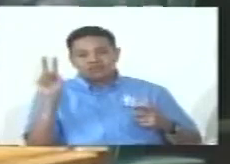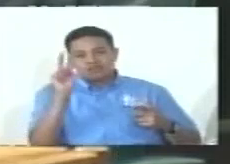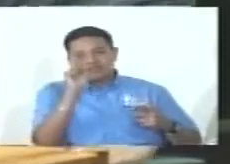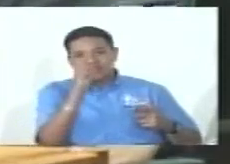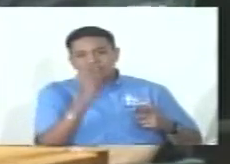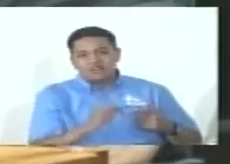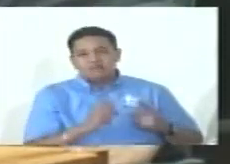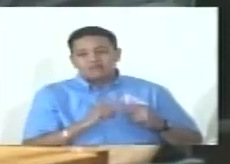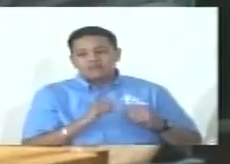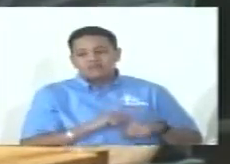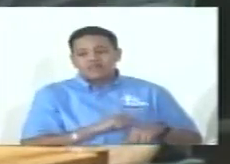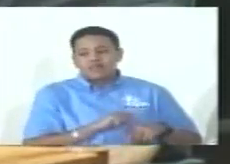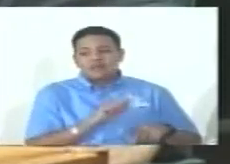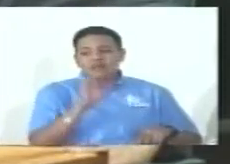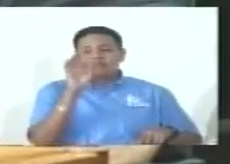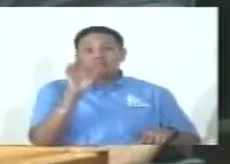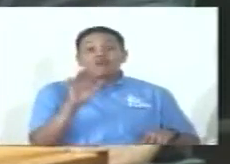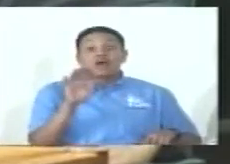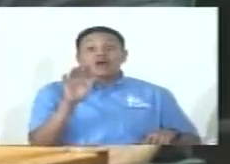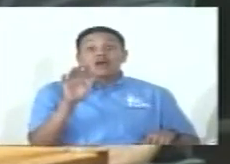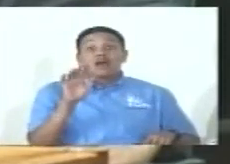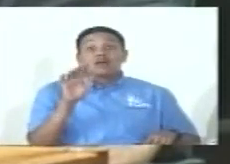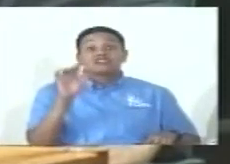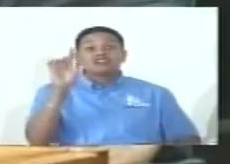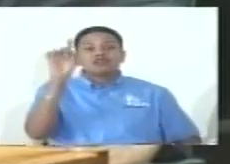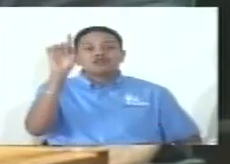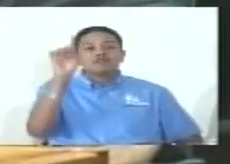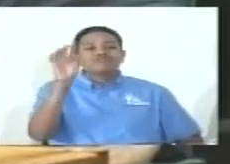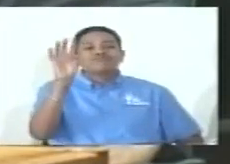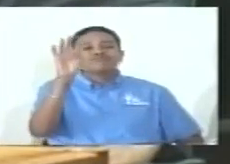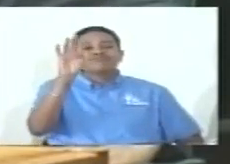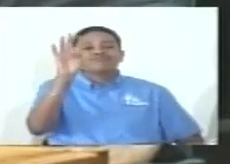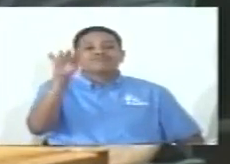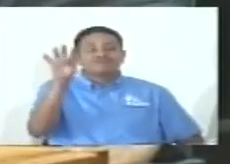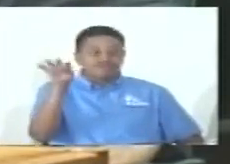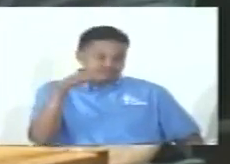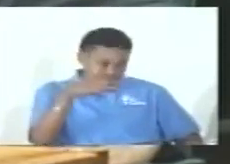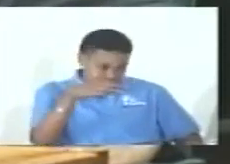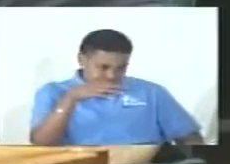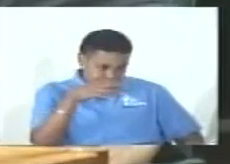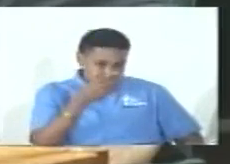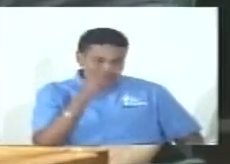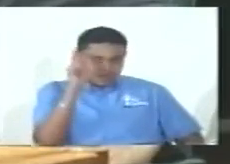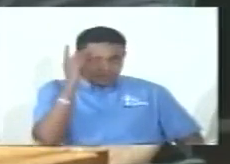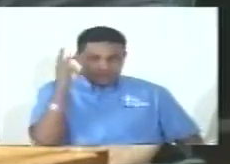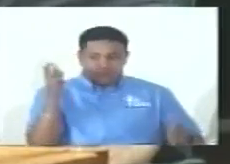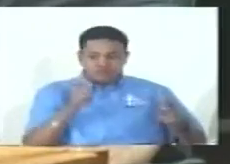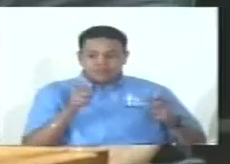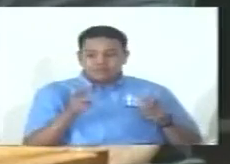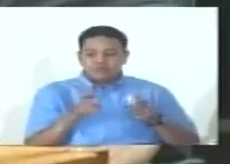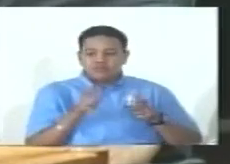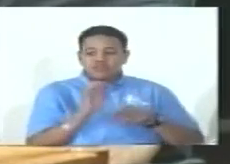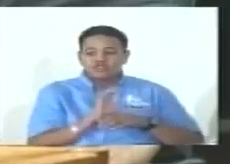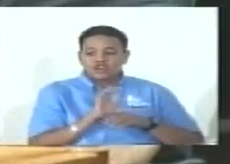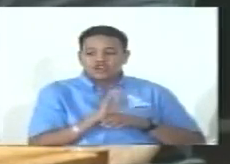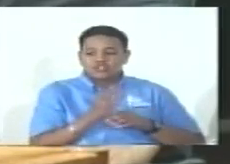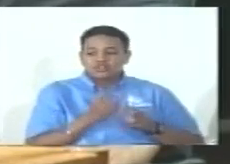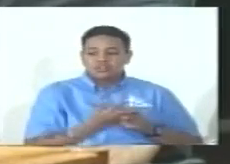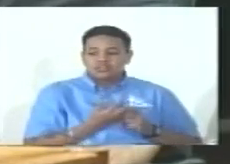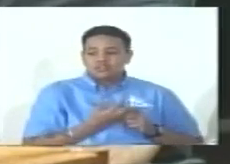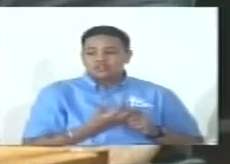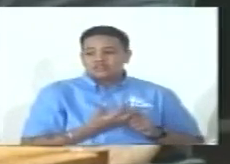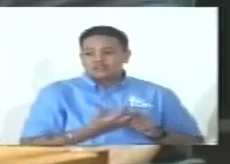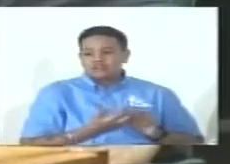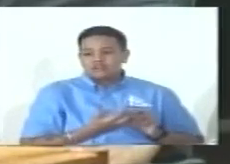with those two political giants coming to what is a very small church at the same time. And